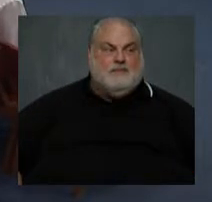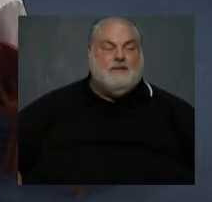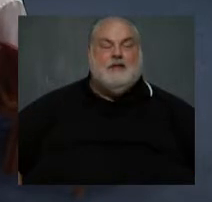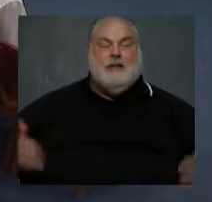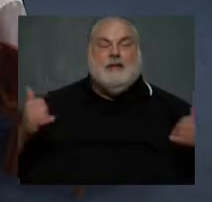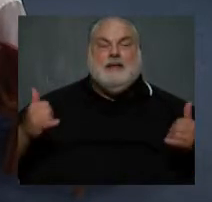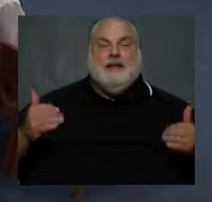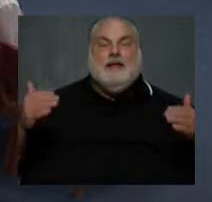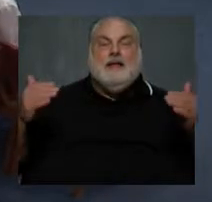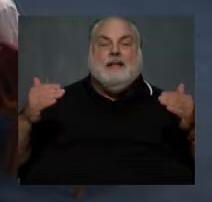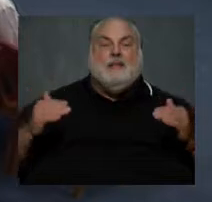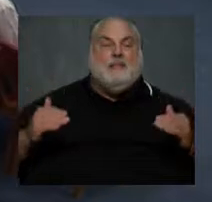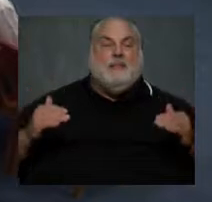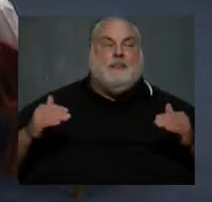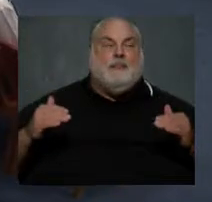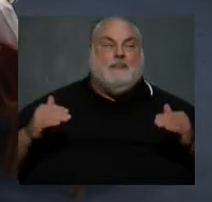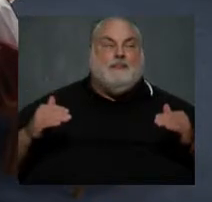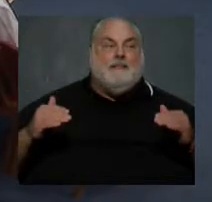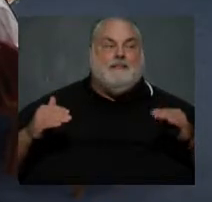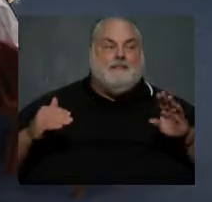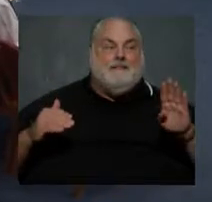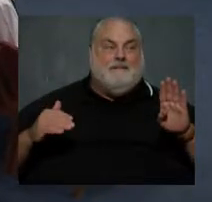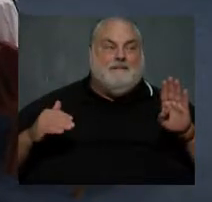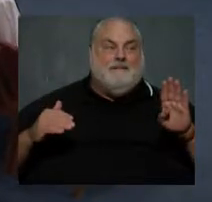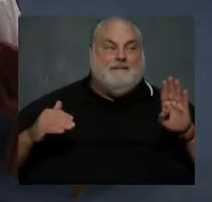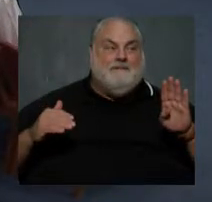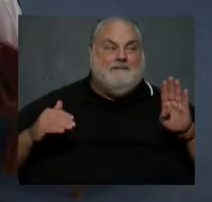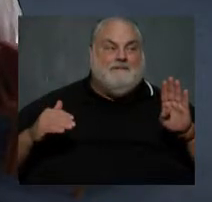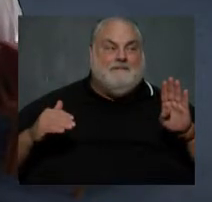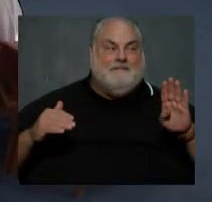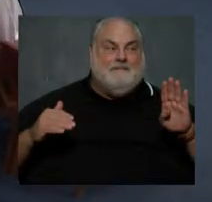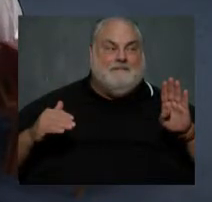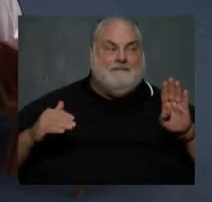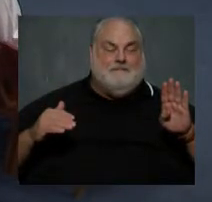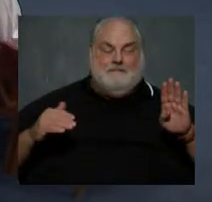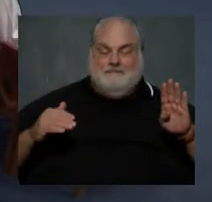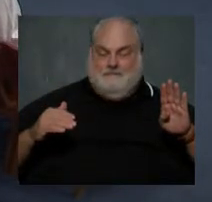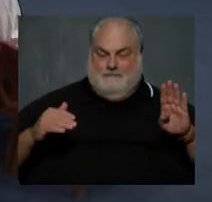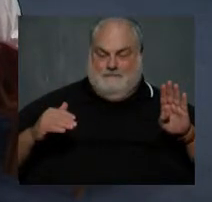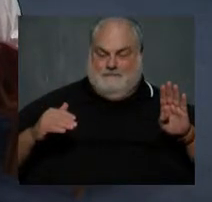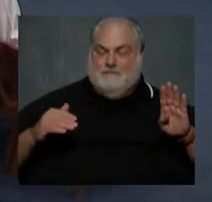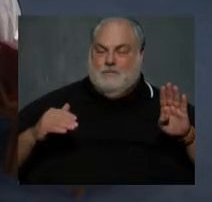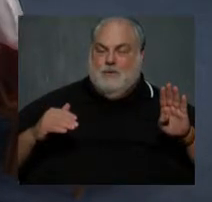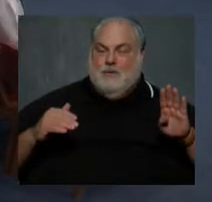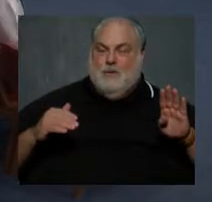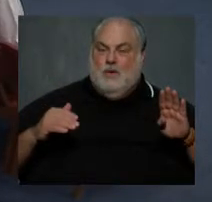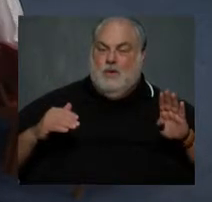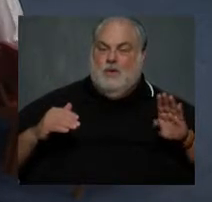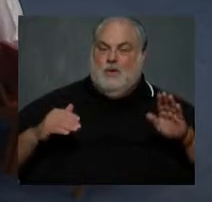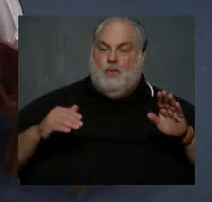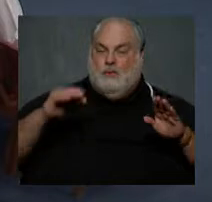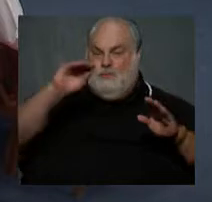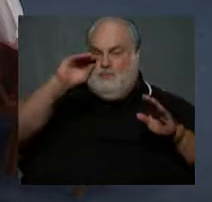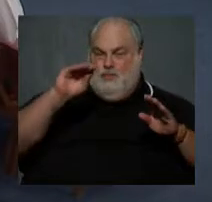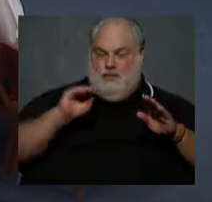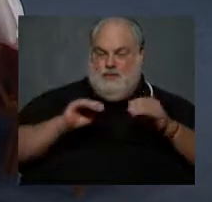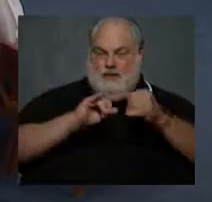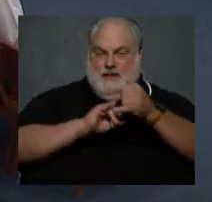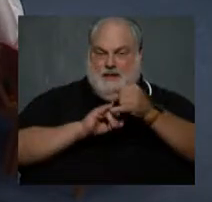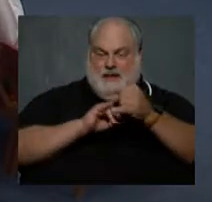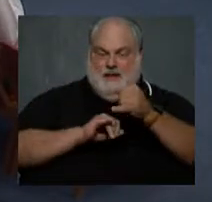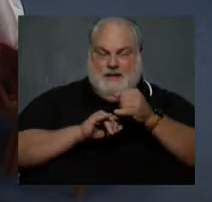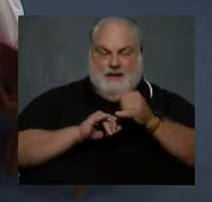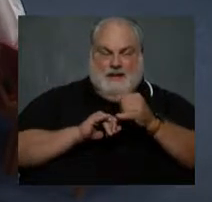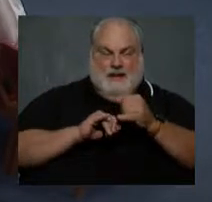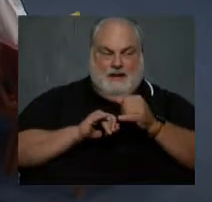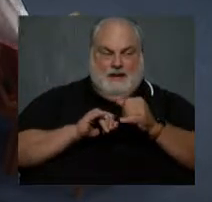We are now open for. Now we need to address yes. item B. But That's right. Item B was moved to the end of the agenda.